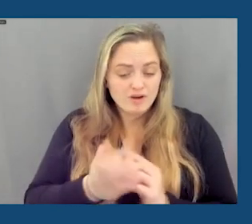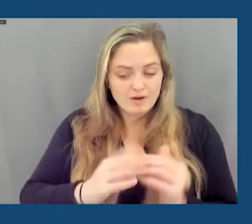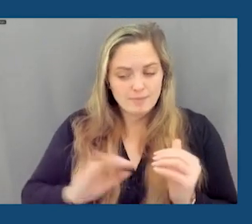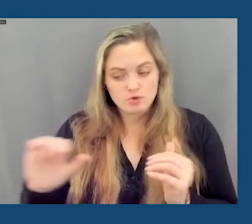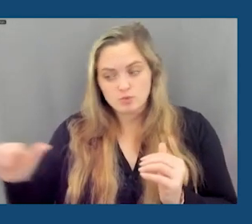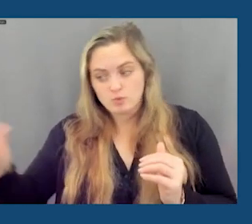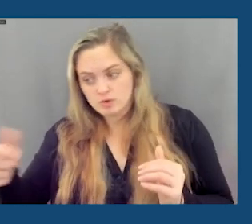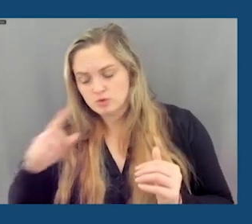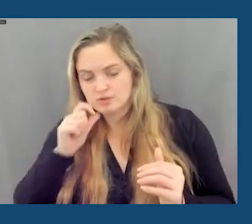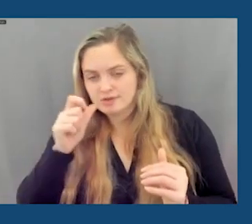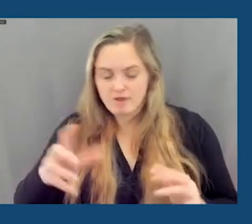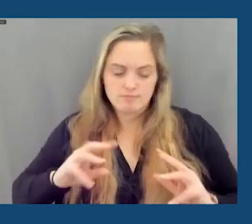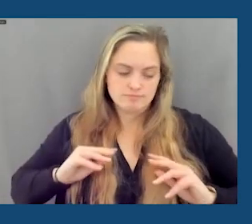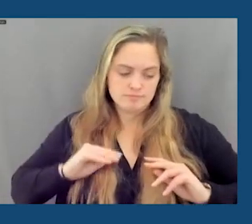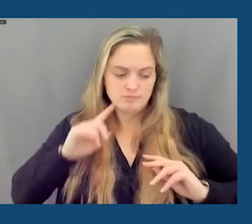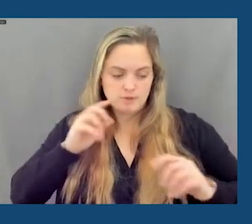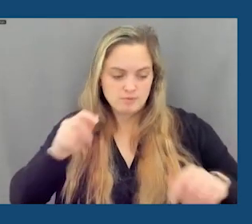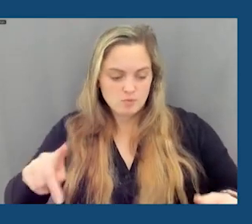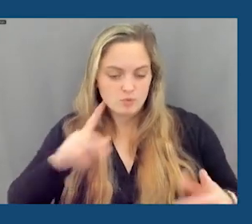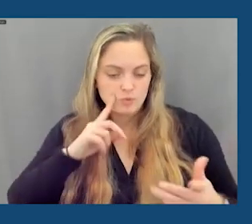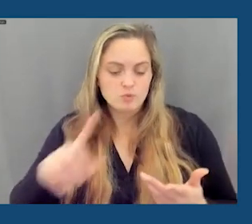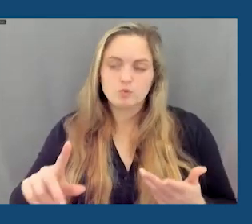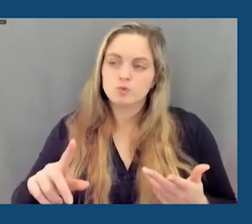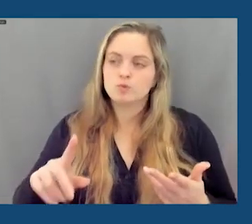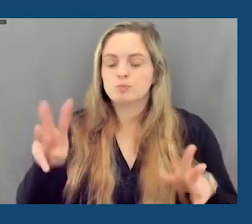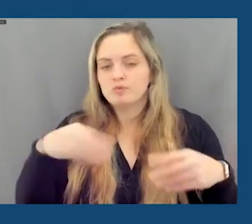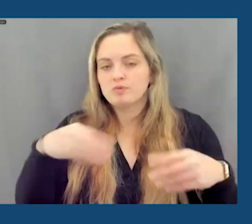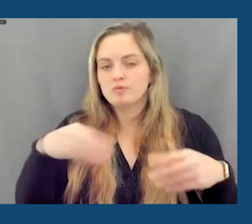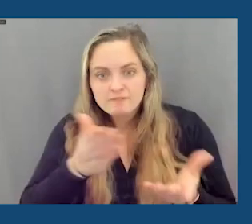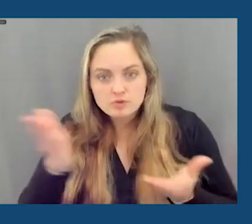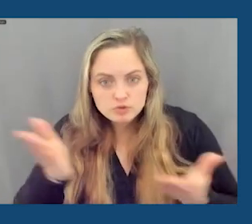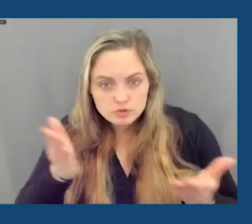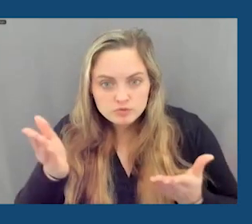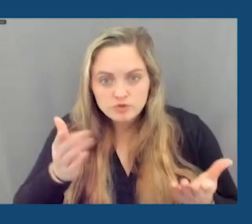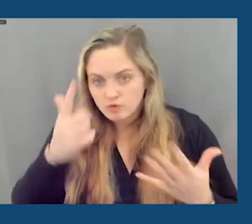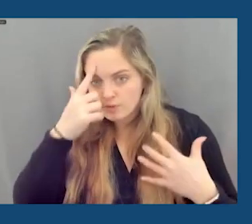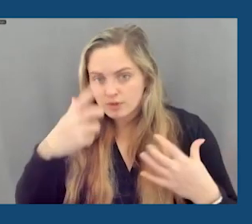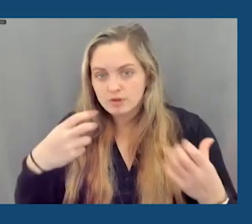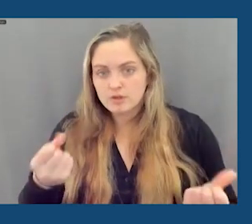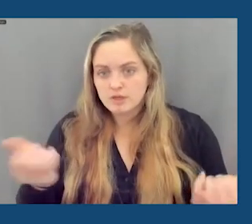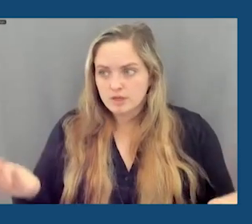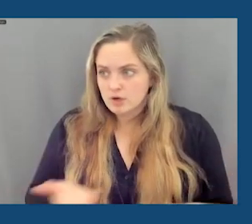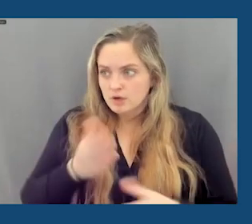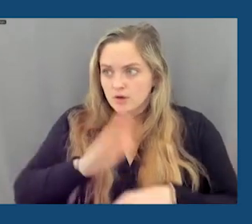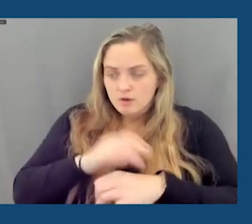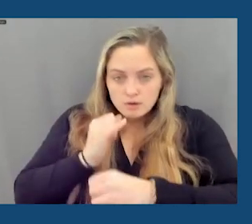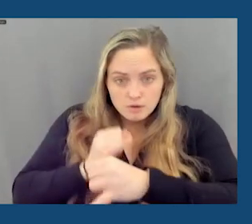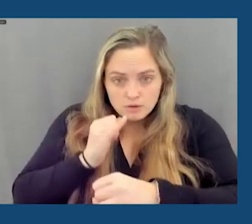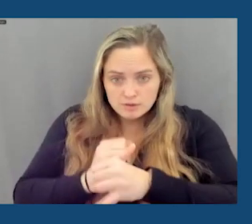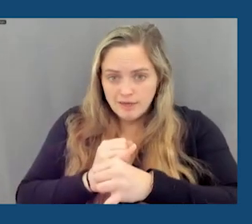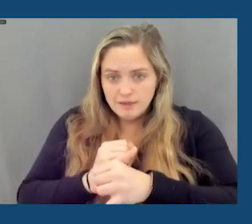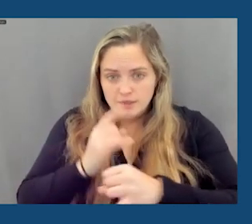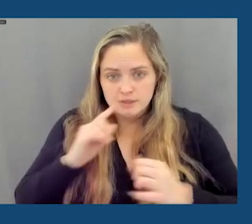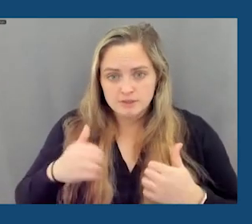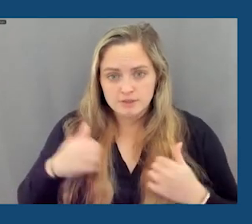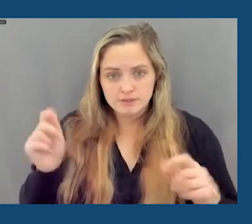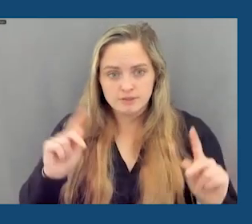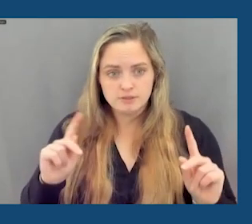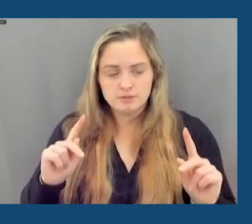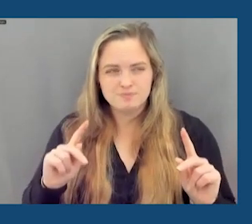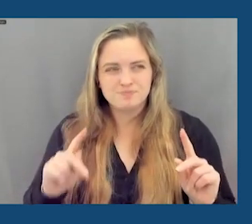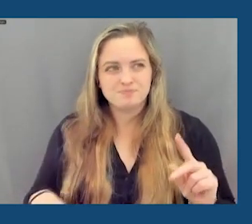have not embraced the opportunity to provide these services right on site for our young people. Think about a young person who